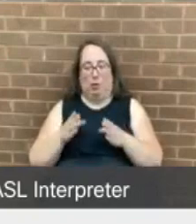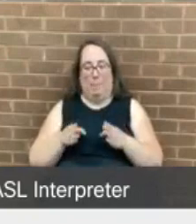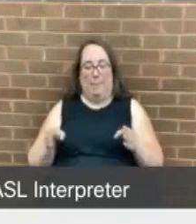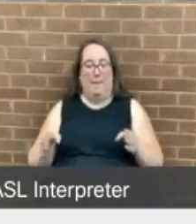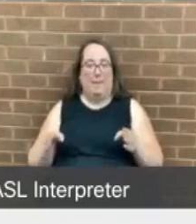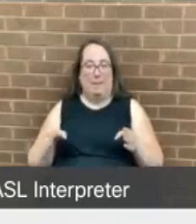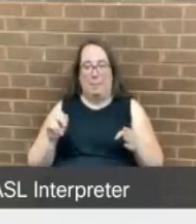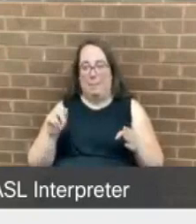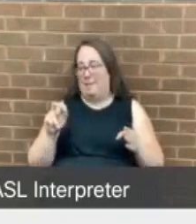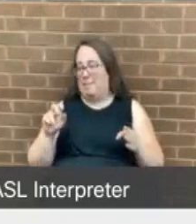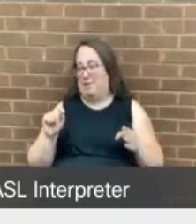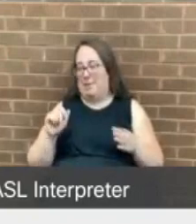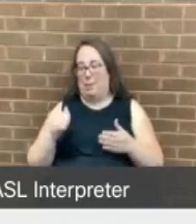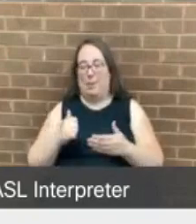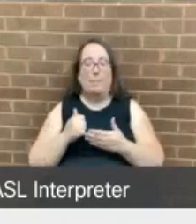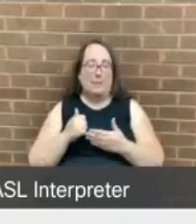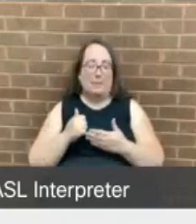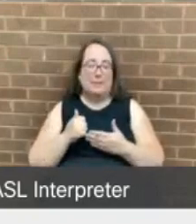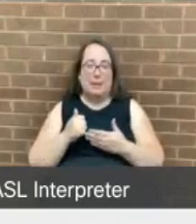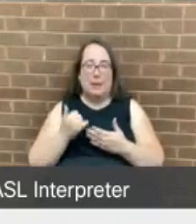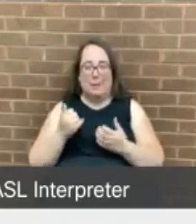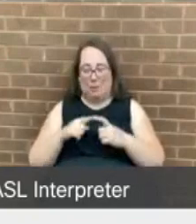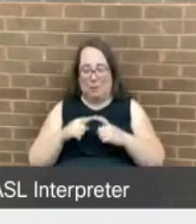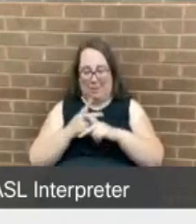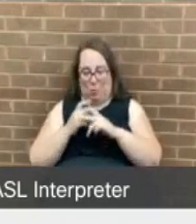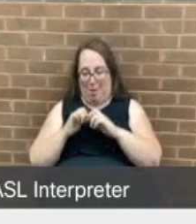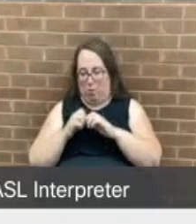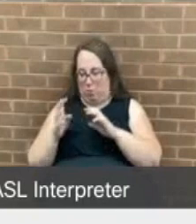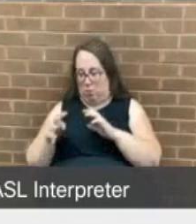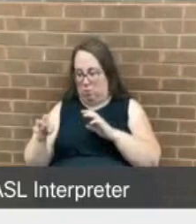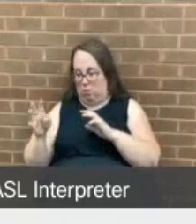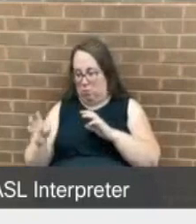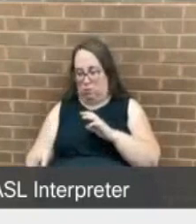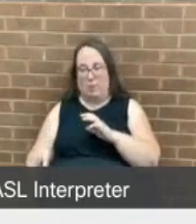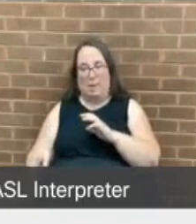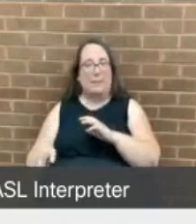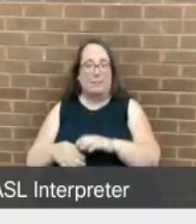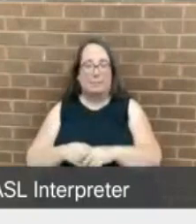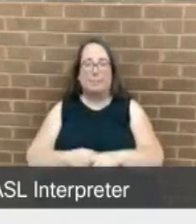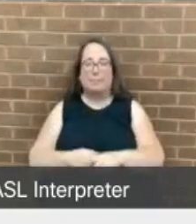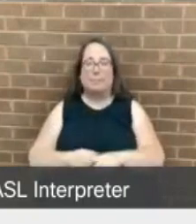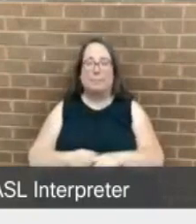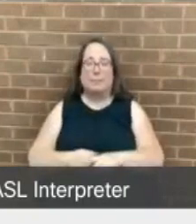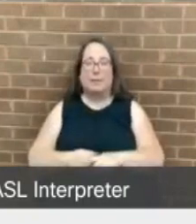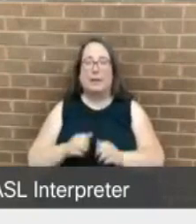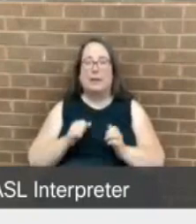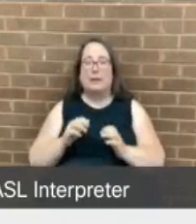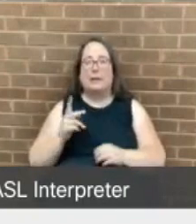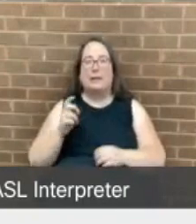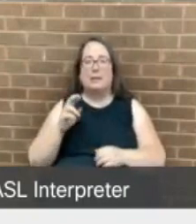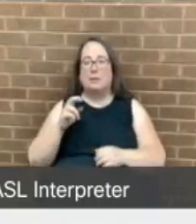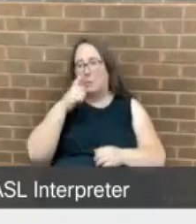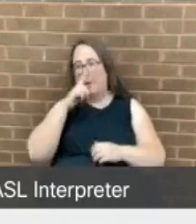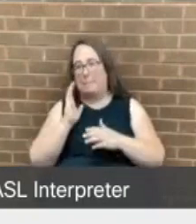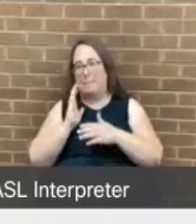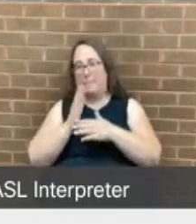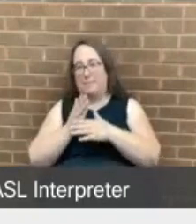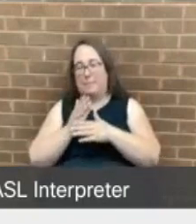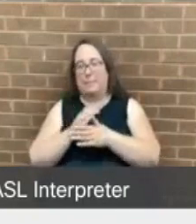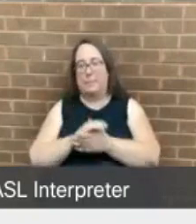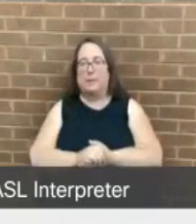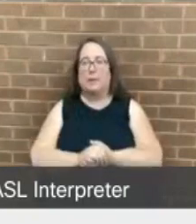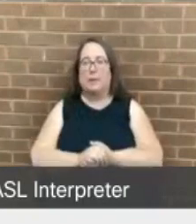help us because we're going to have to rate the drainage at the same time anyway. Senator Hester, can I just jump in here and suggest